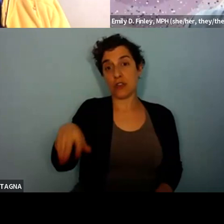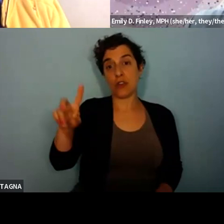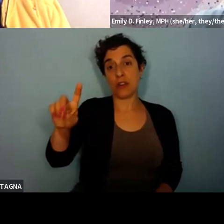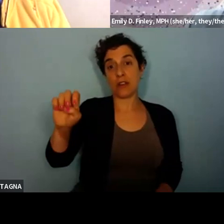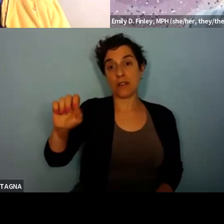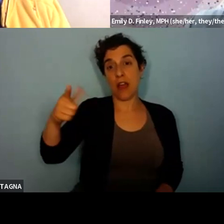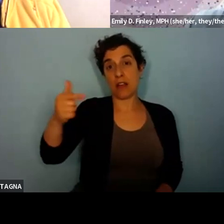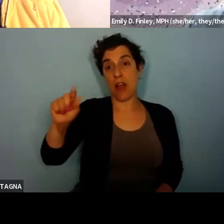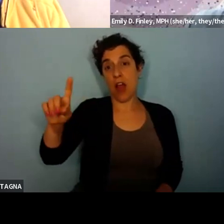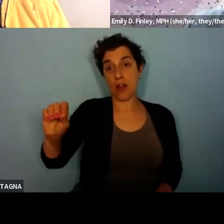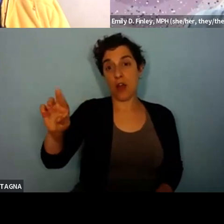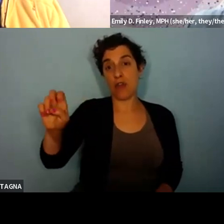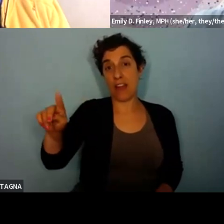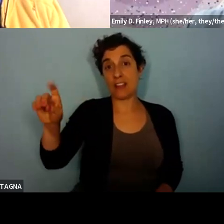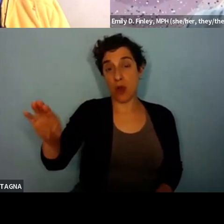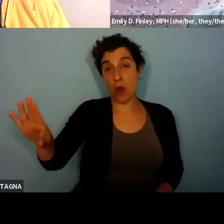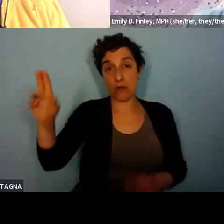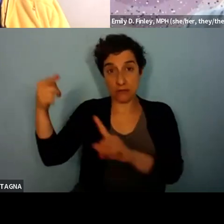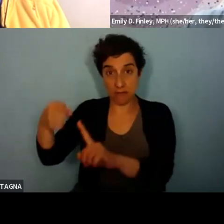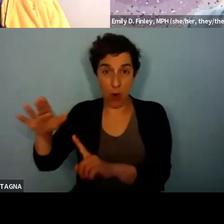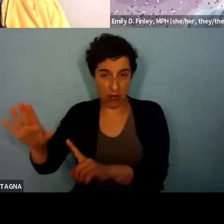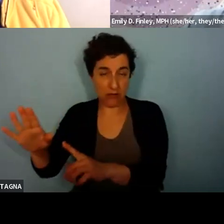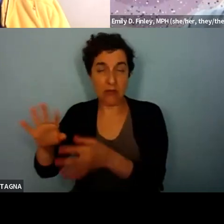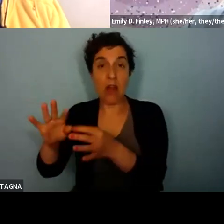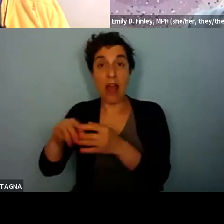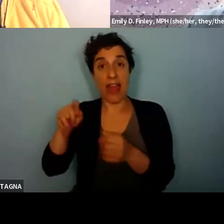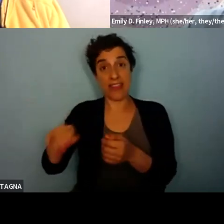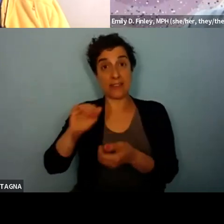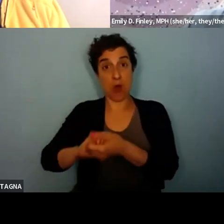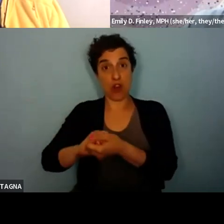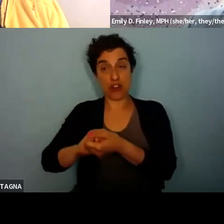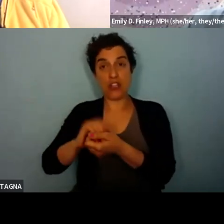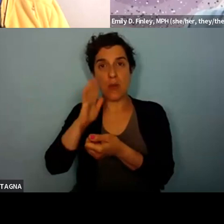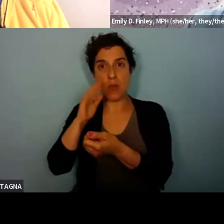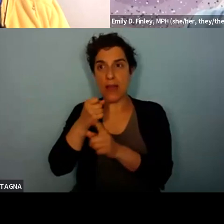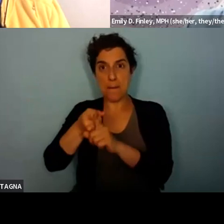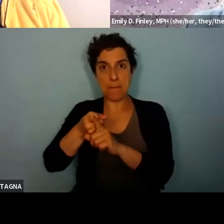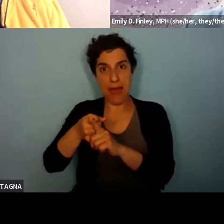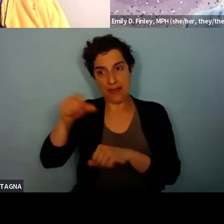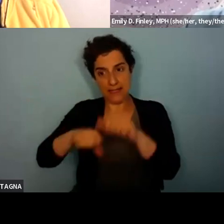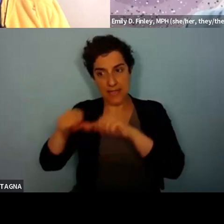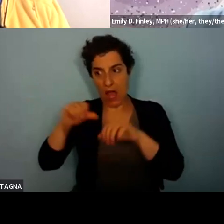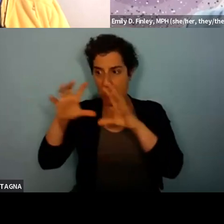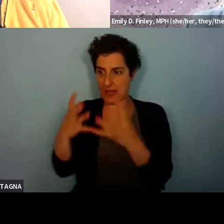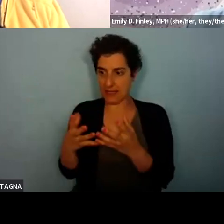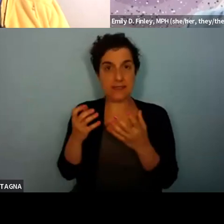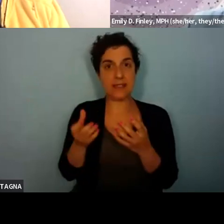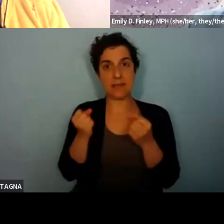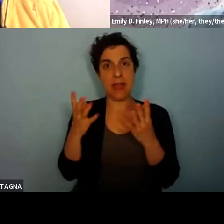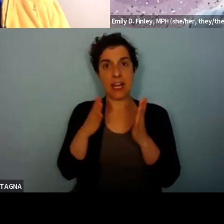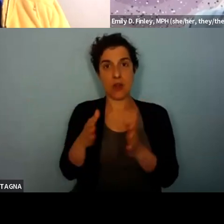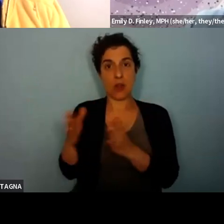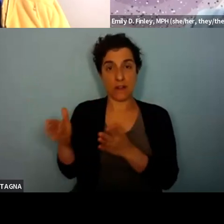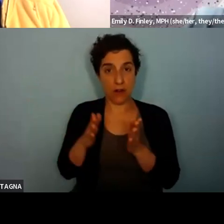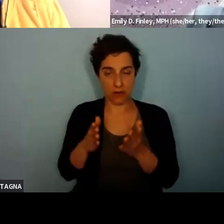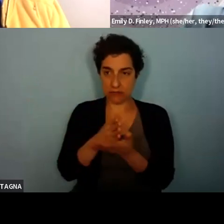this partnership is going to impact the science in a lot of wonderful ways. And so how can we